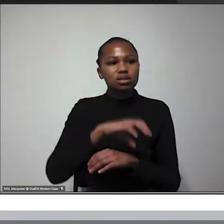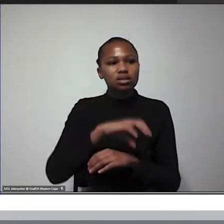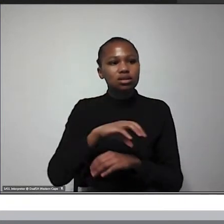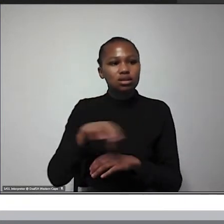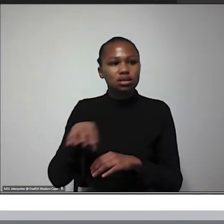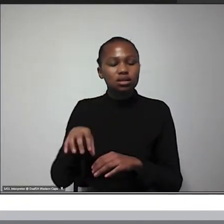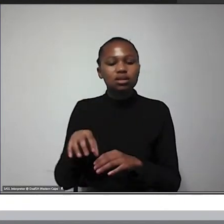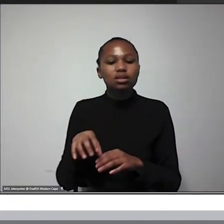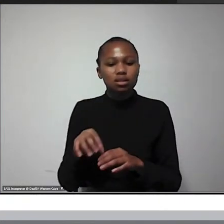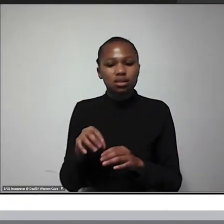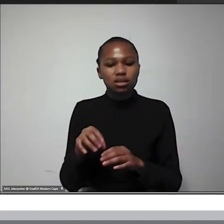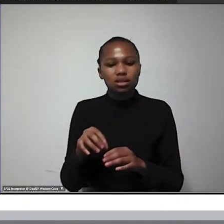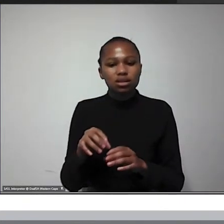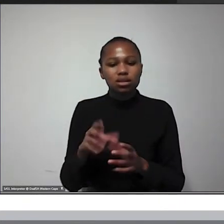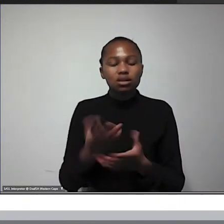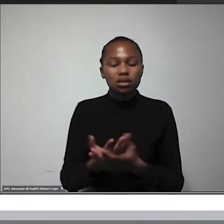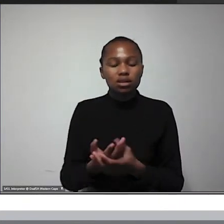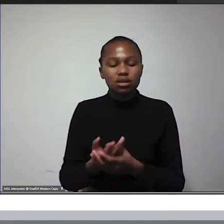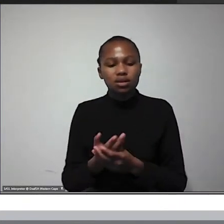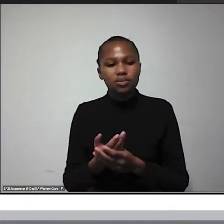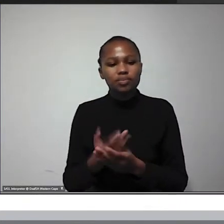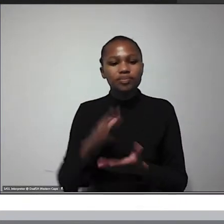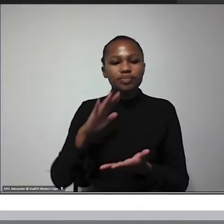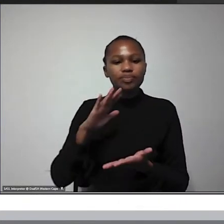value chains across the continent. And